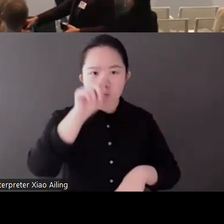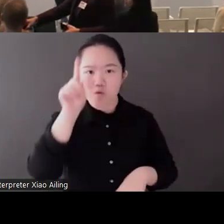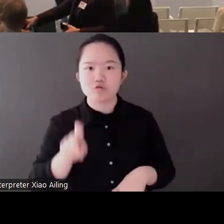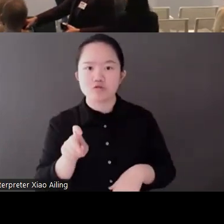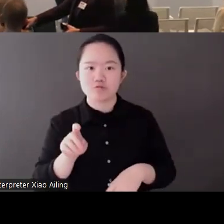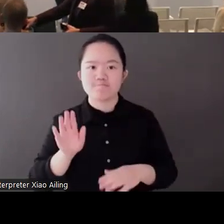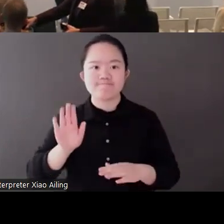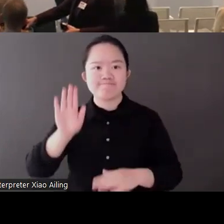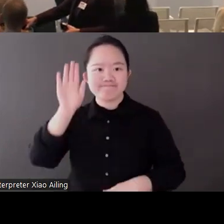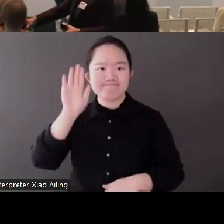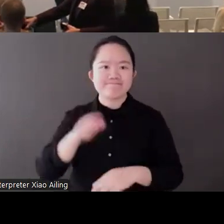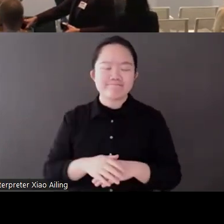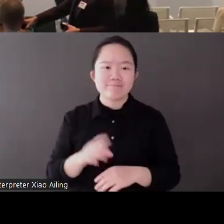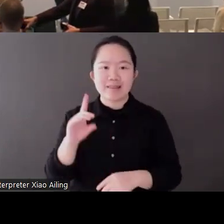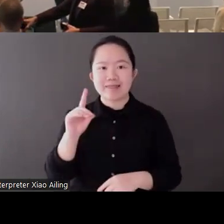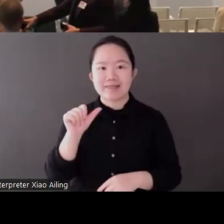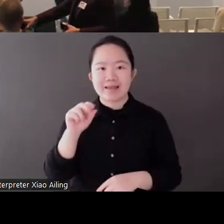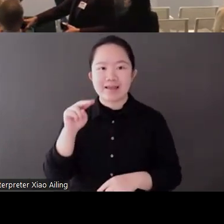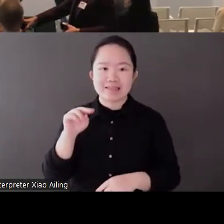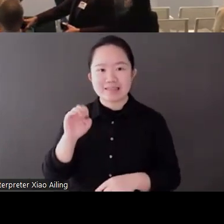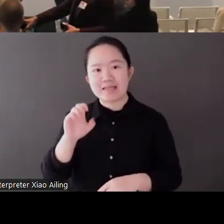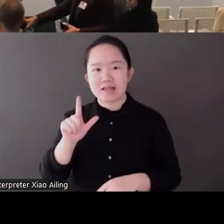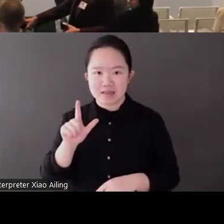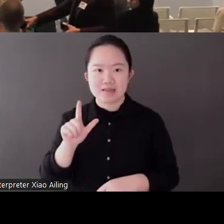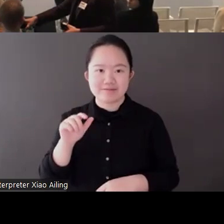comment to the previous question.